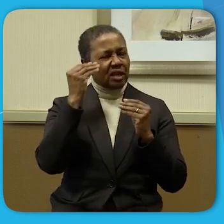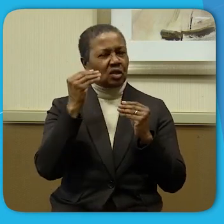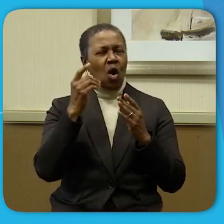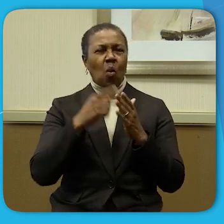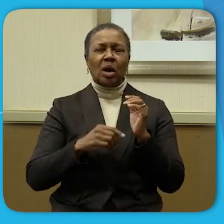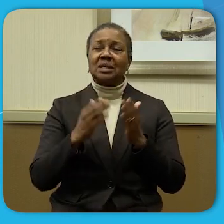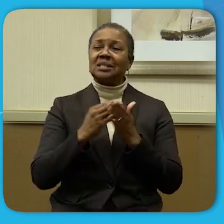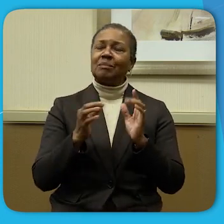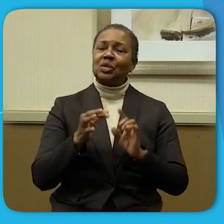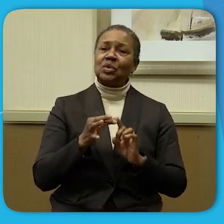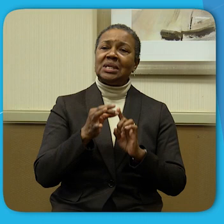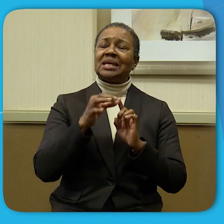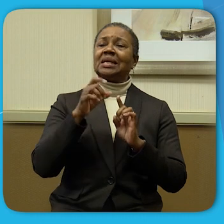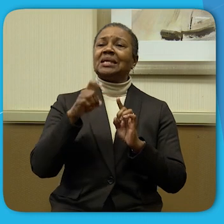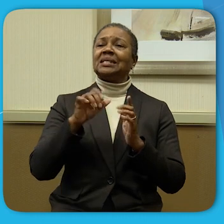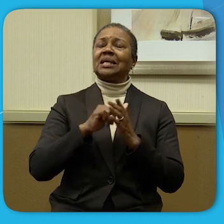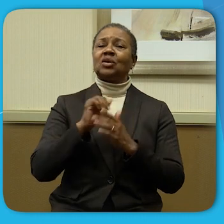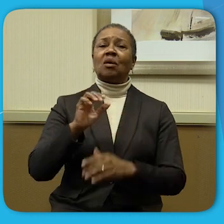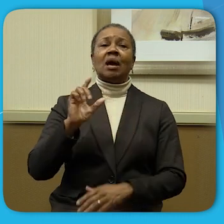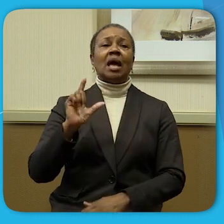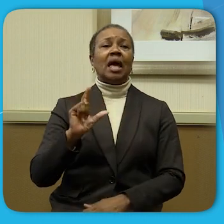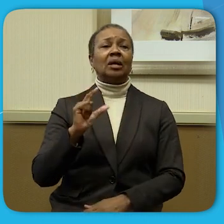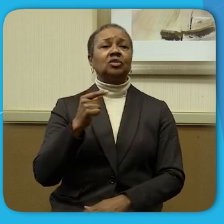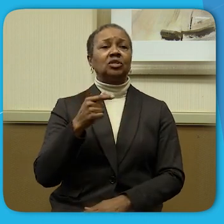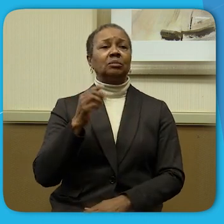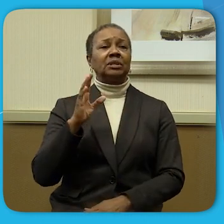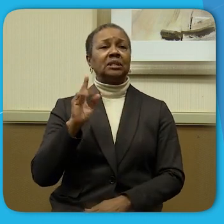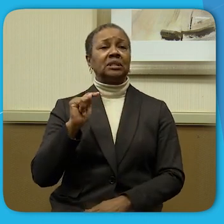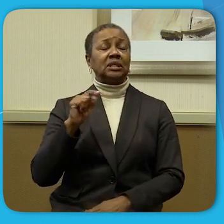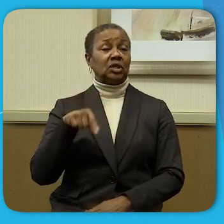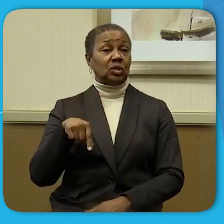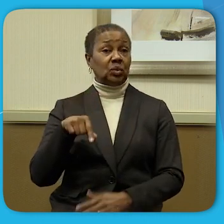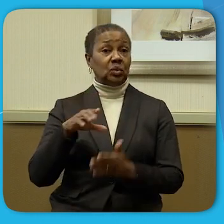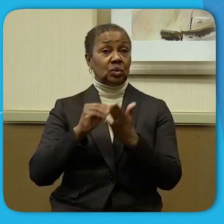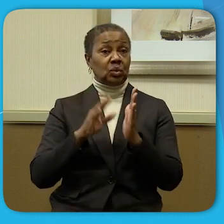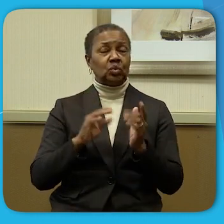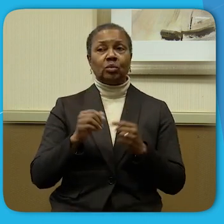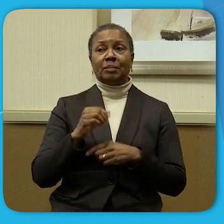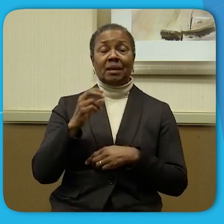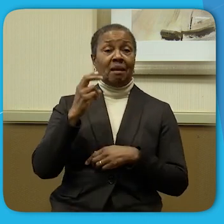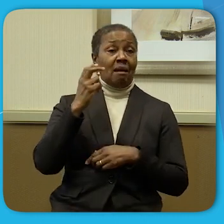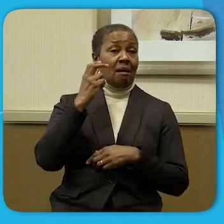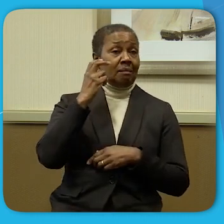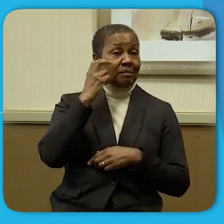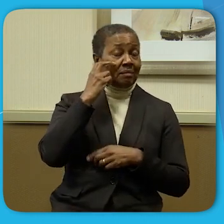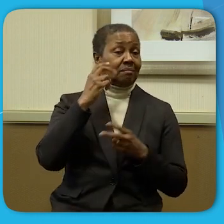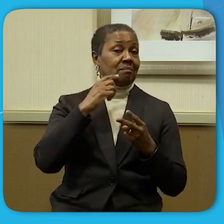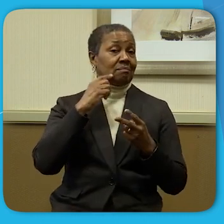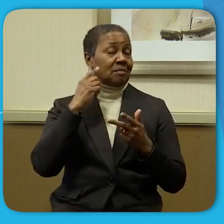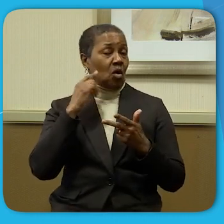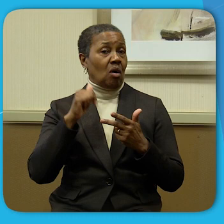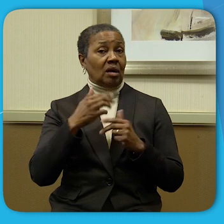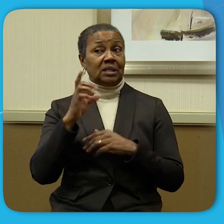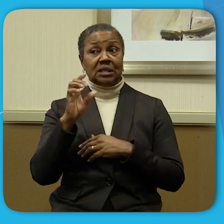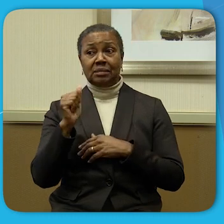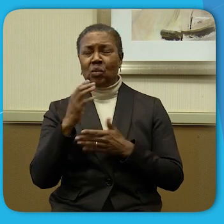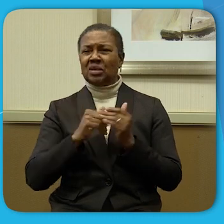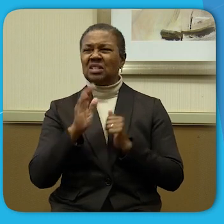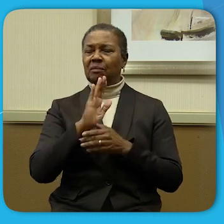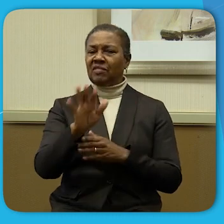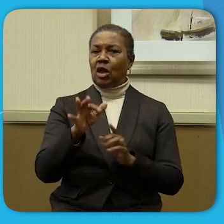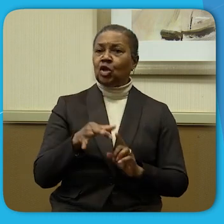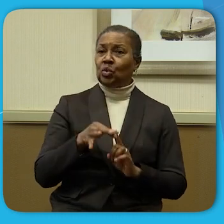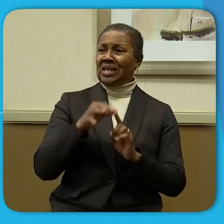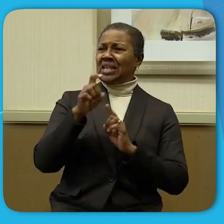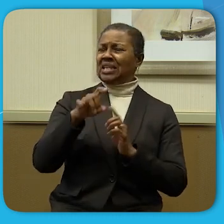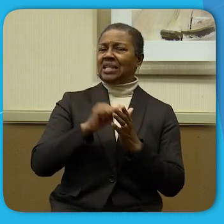needs that your LGBTQ students who maybe are blind, deaf, hard of hearing, or have another disability, what are some of the unique needs that they